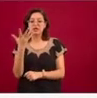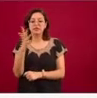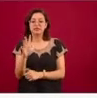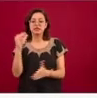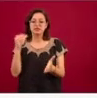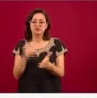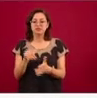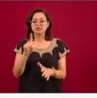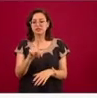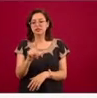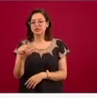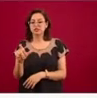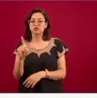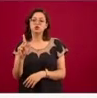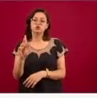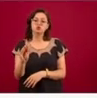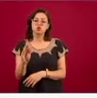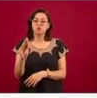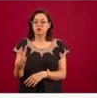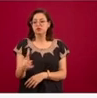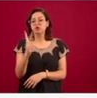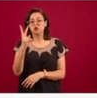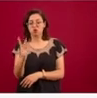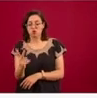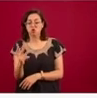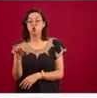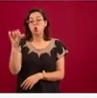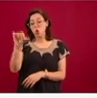distribution of the suspect cases as well.